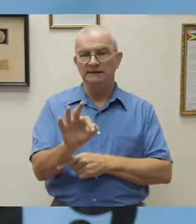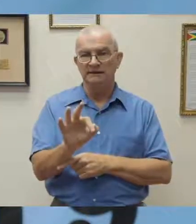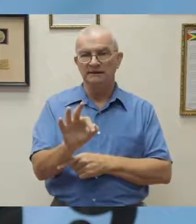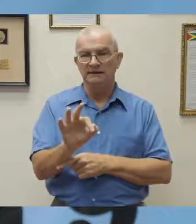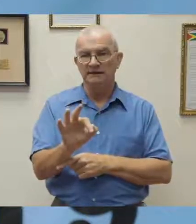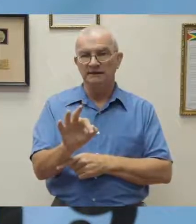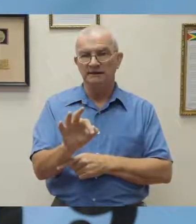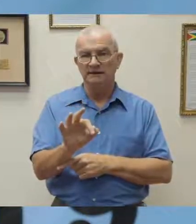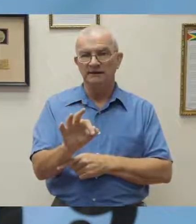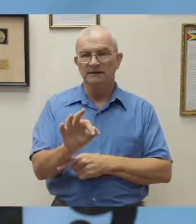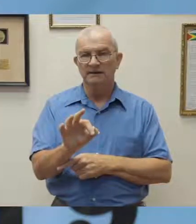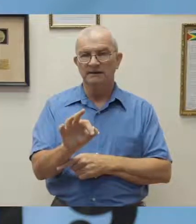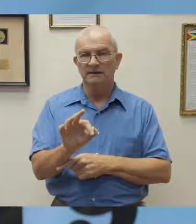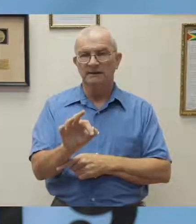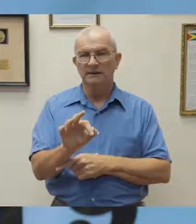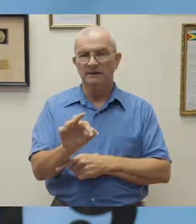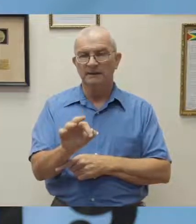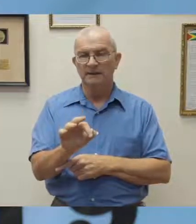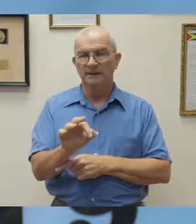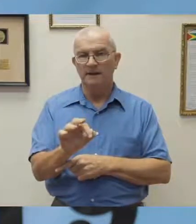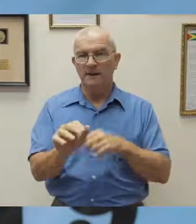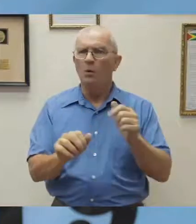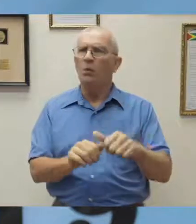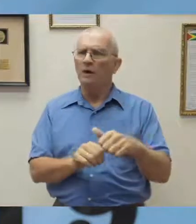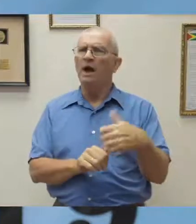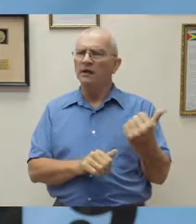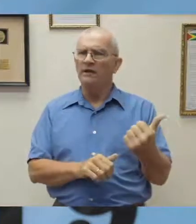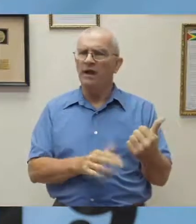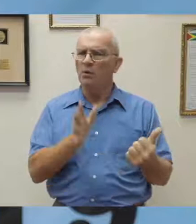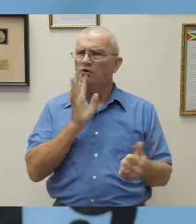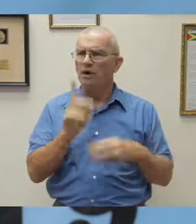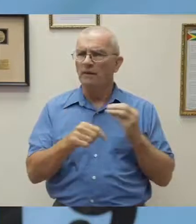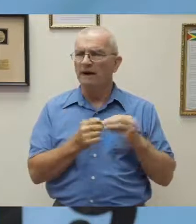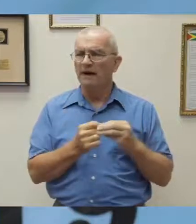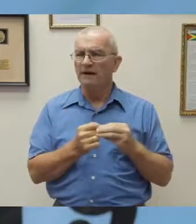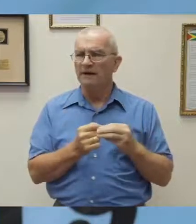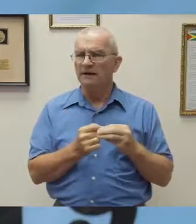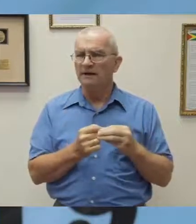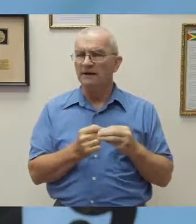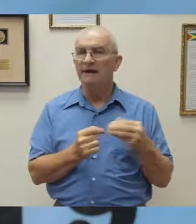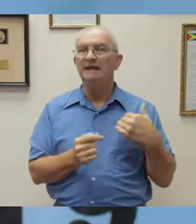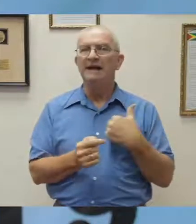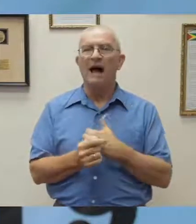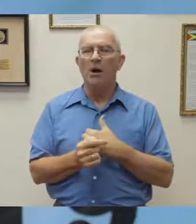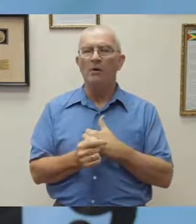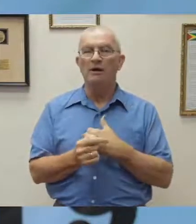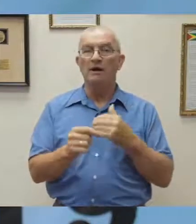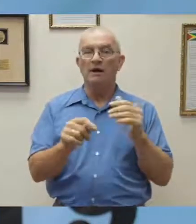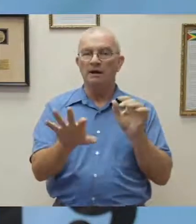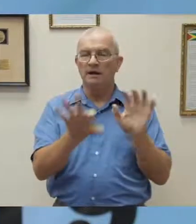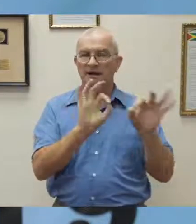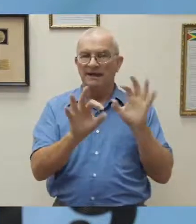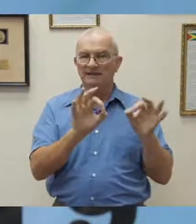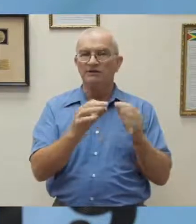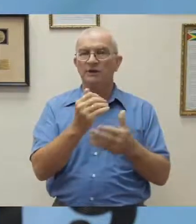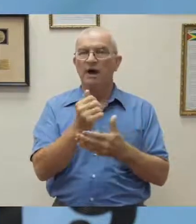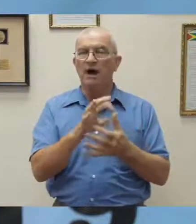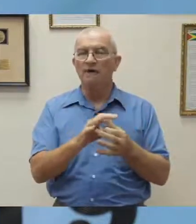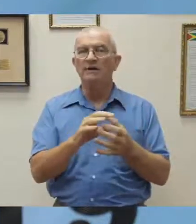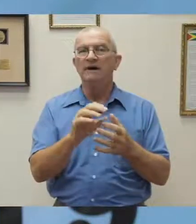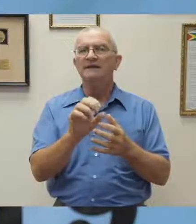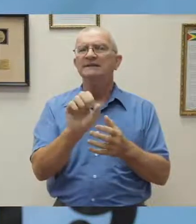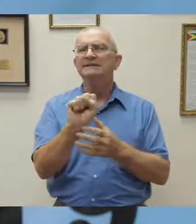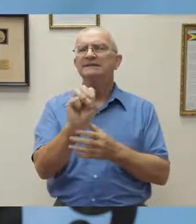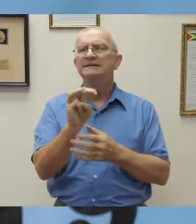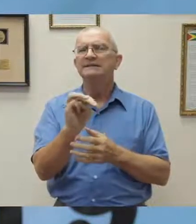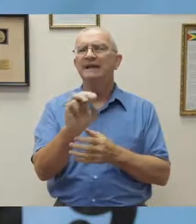waste. Another aspect that I wish to touch on is our sample collection. I understand that this process